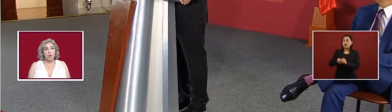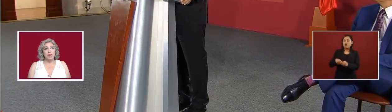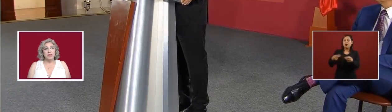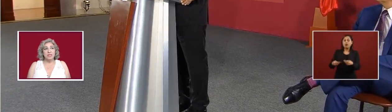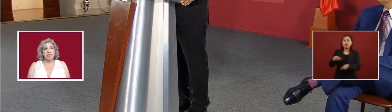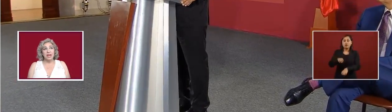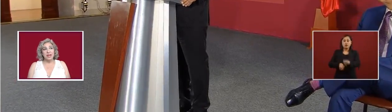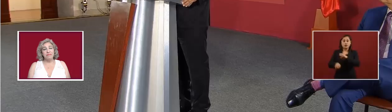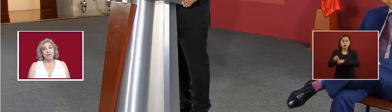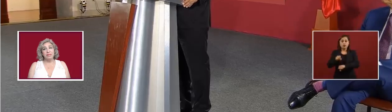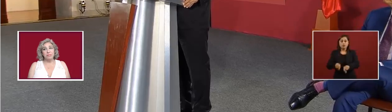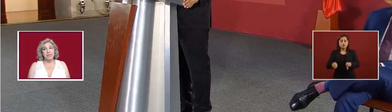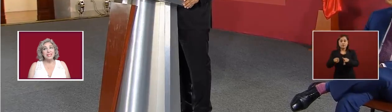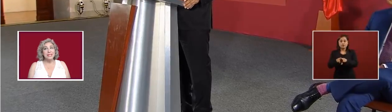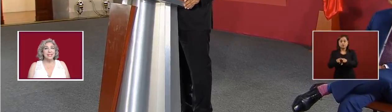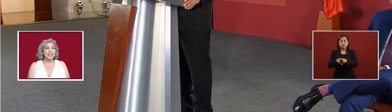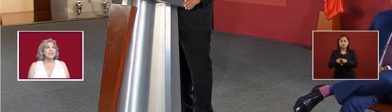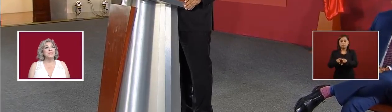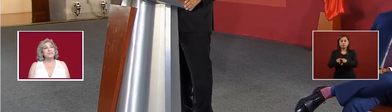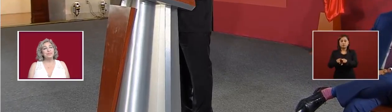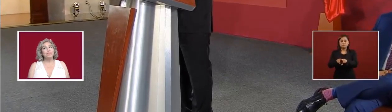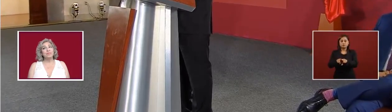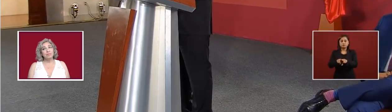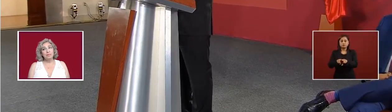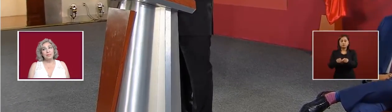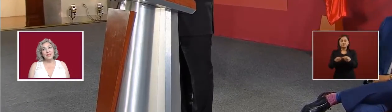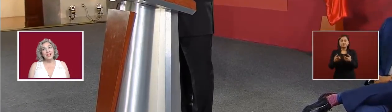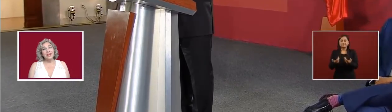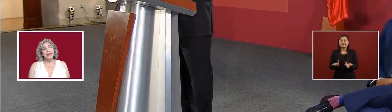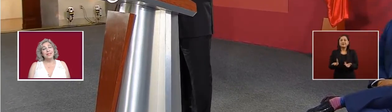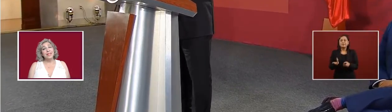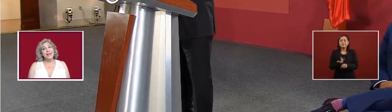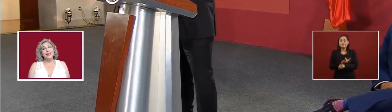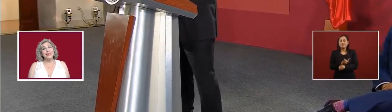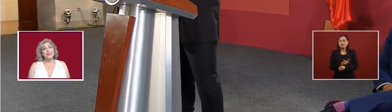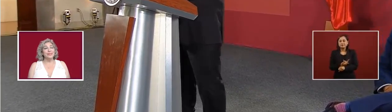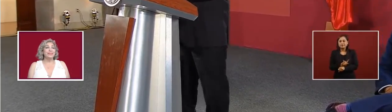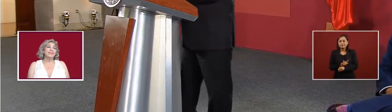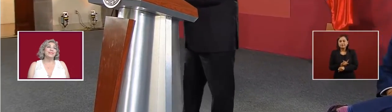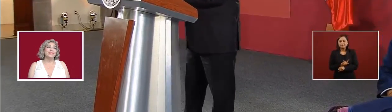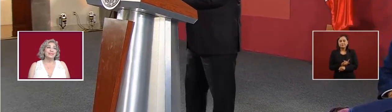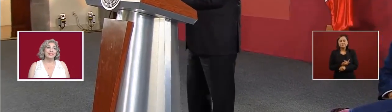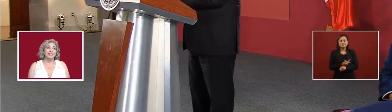workers got involved in businesses then